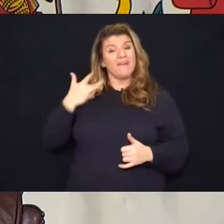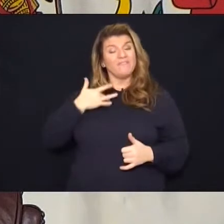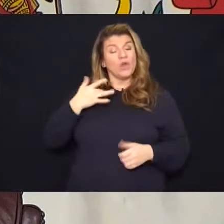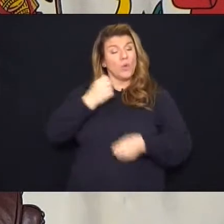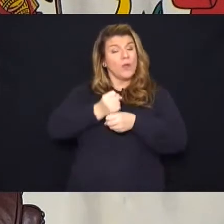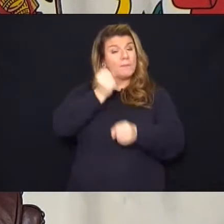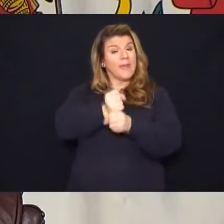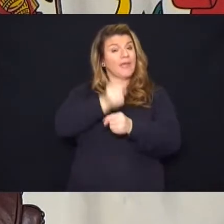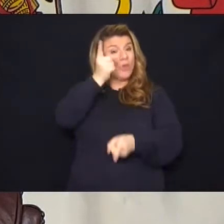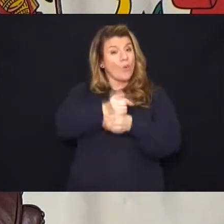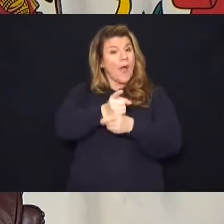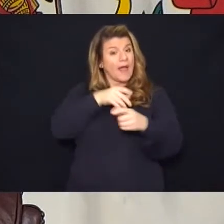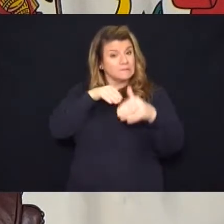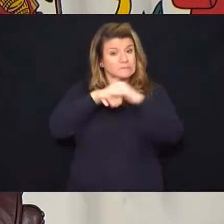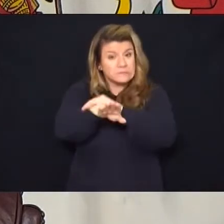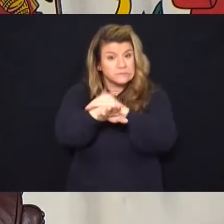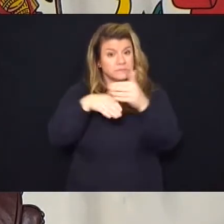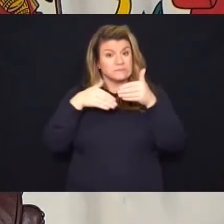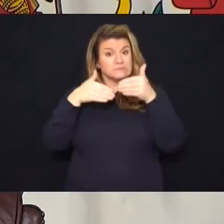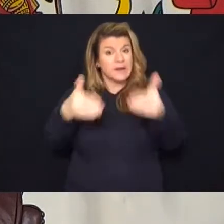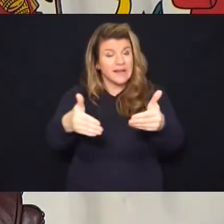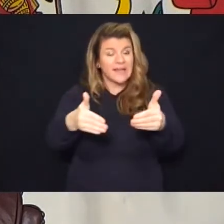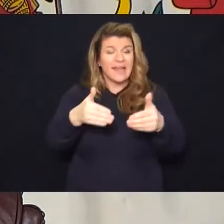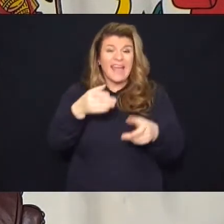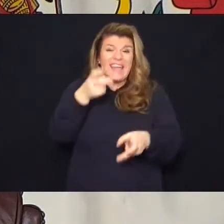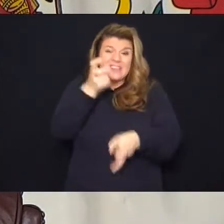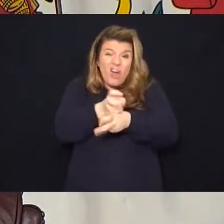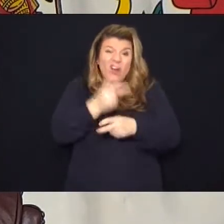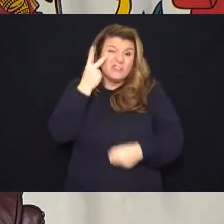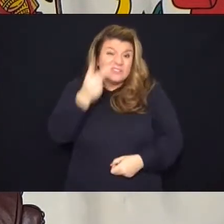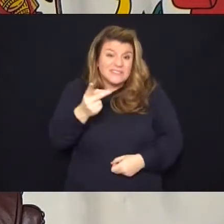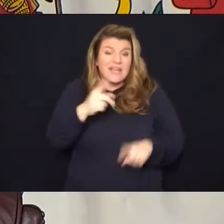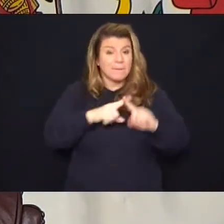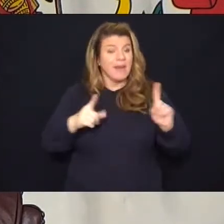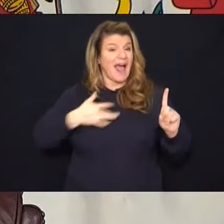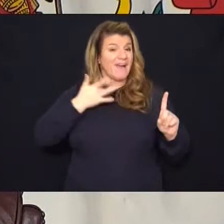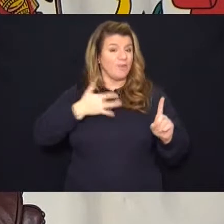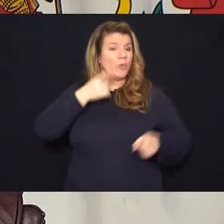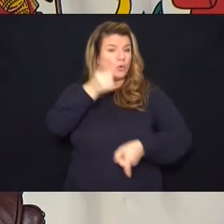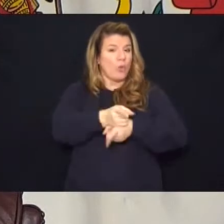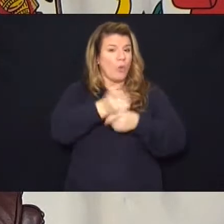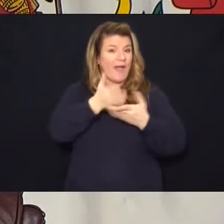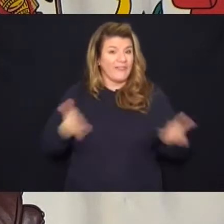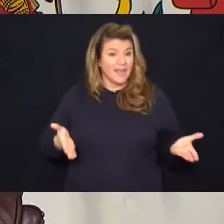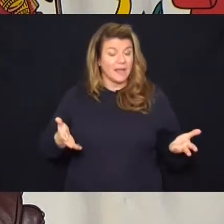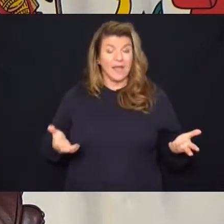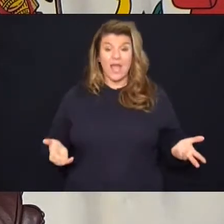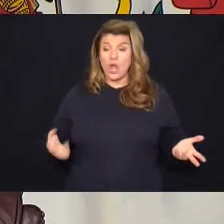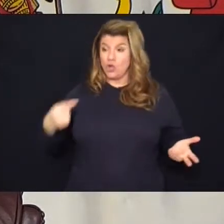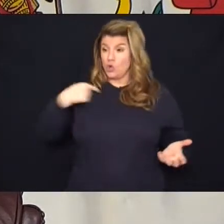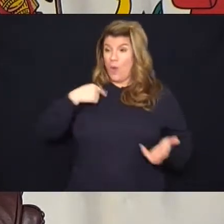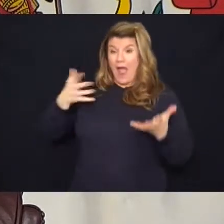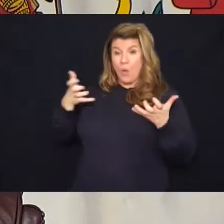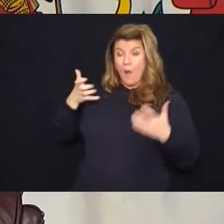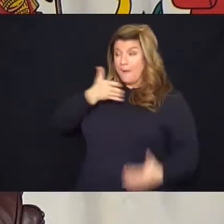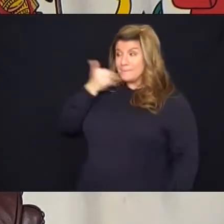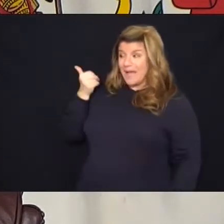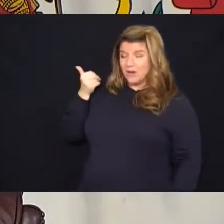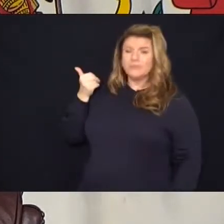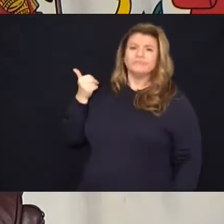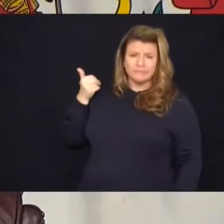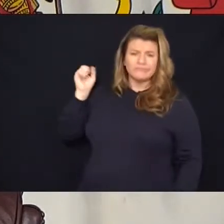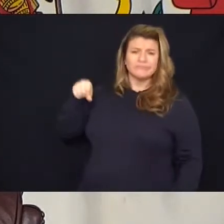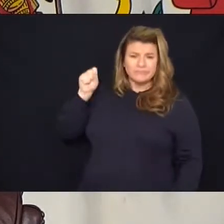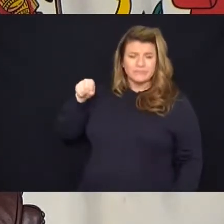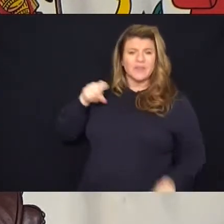real progress. It's hard to argue that, but I wish to goodness that it was better. But